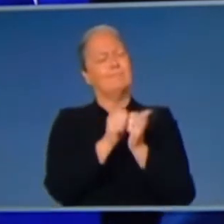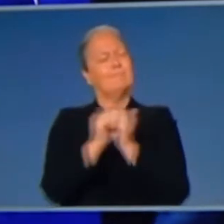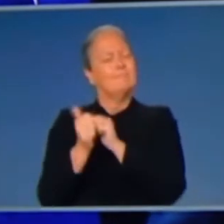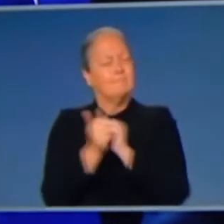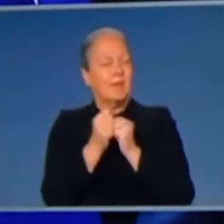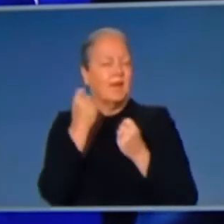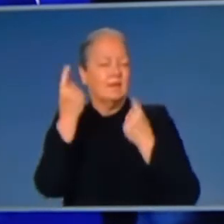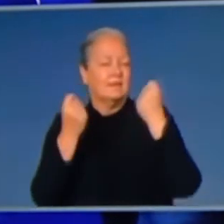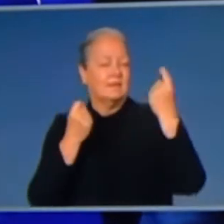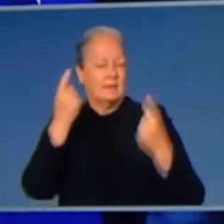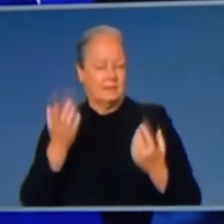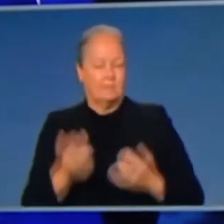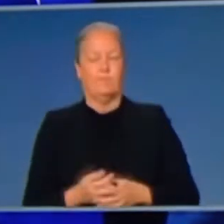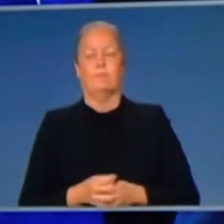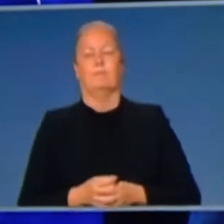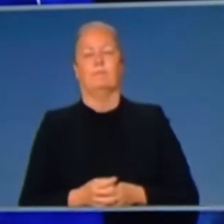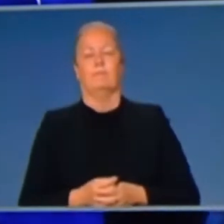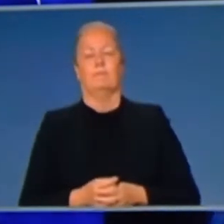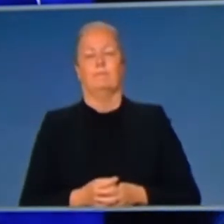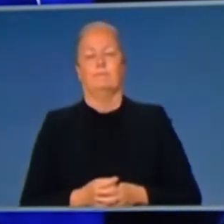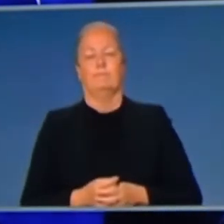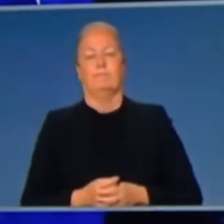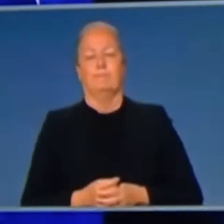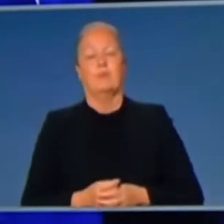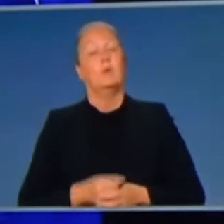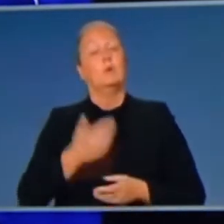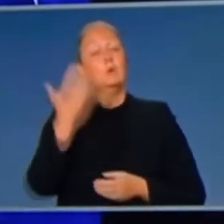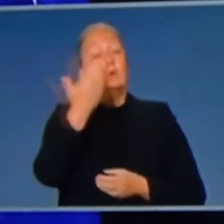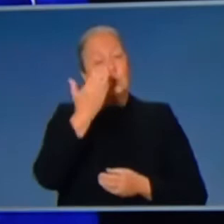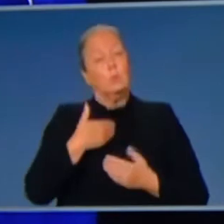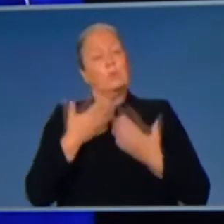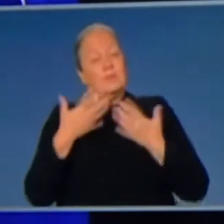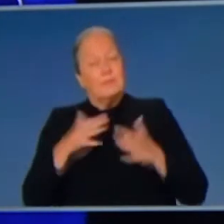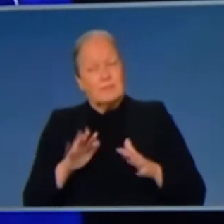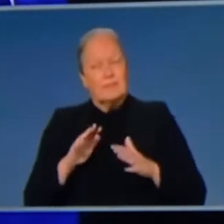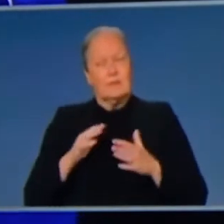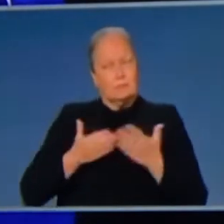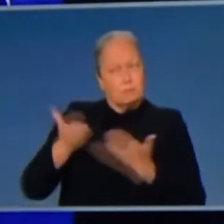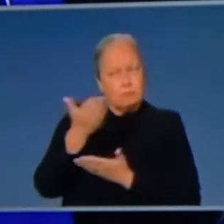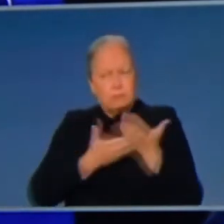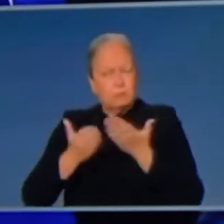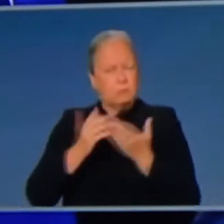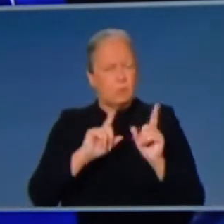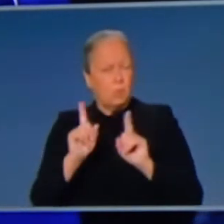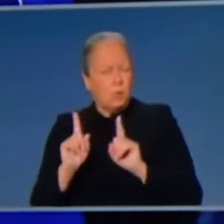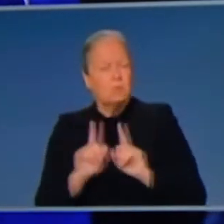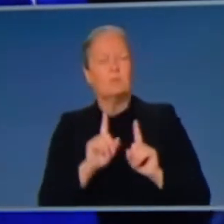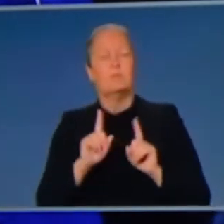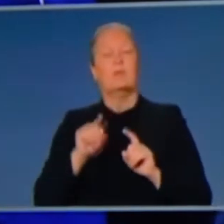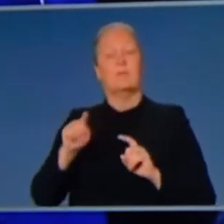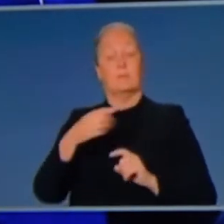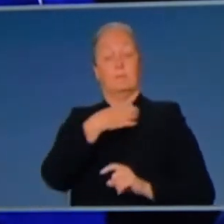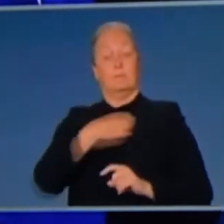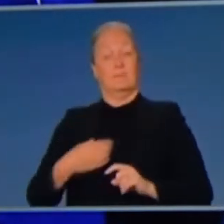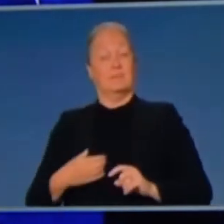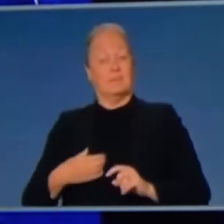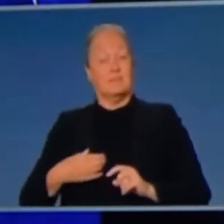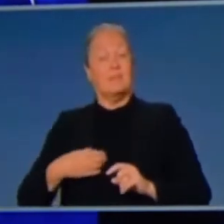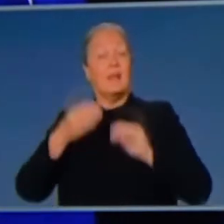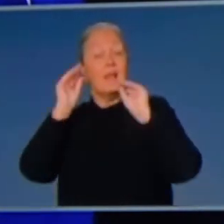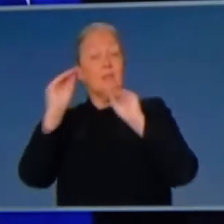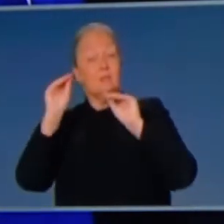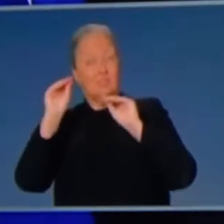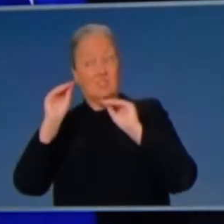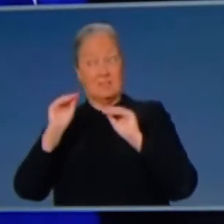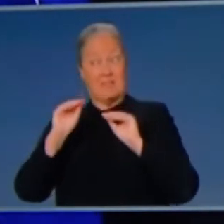very brief discussion of schools today. That will be considered in greater detail on Thursday. Education ministers are meeting